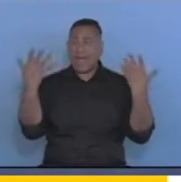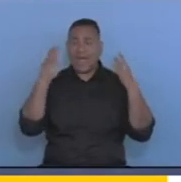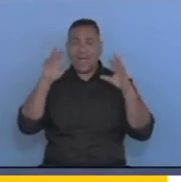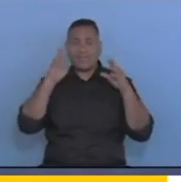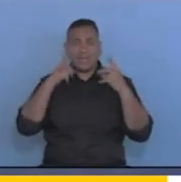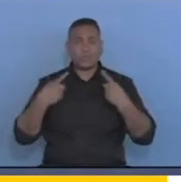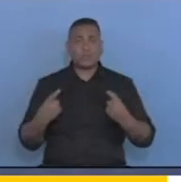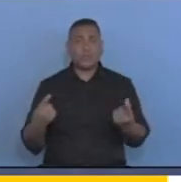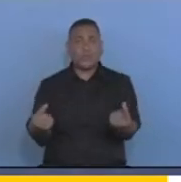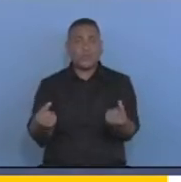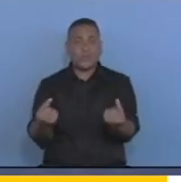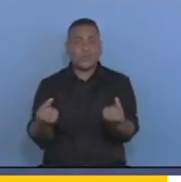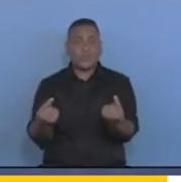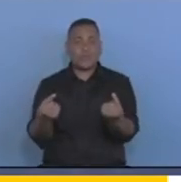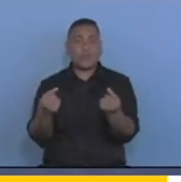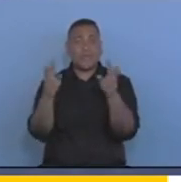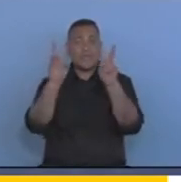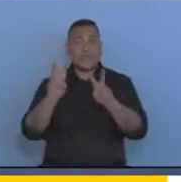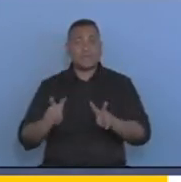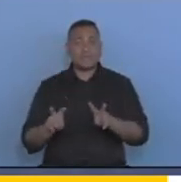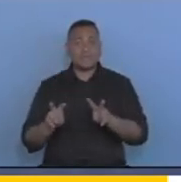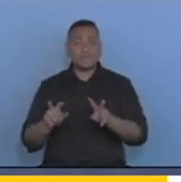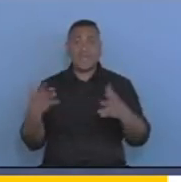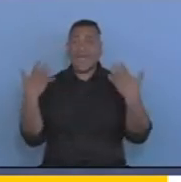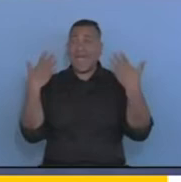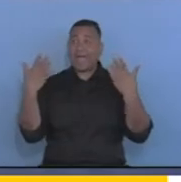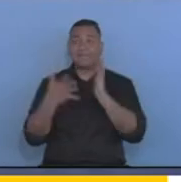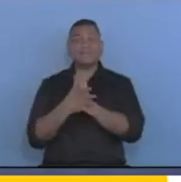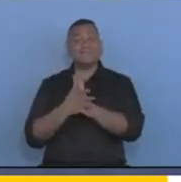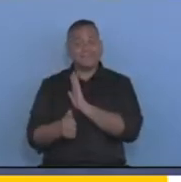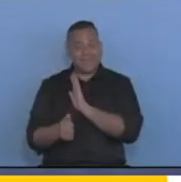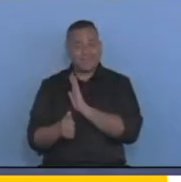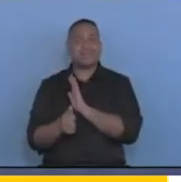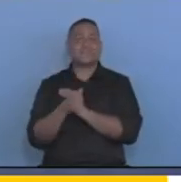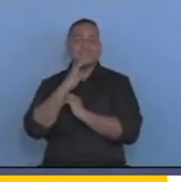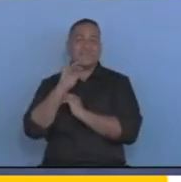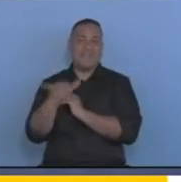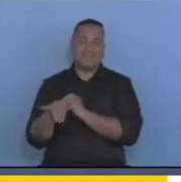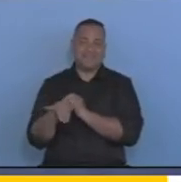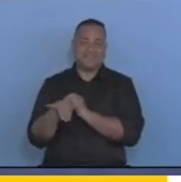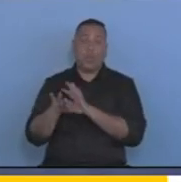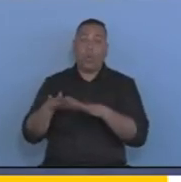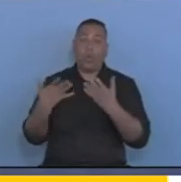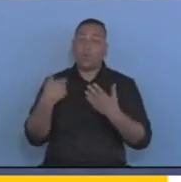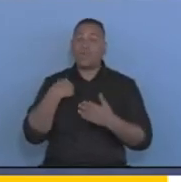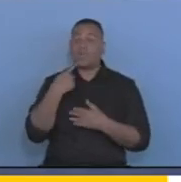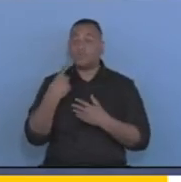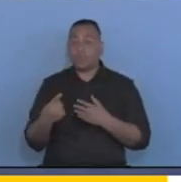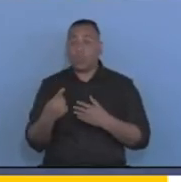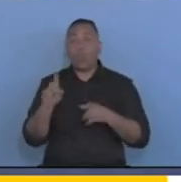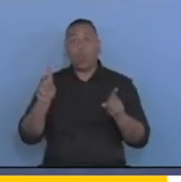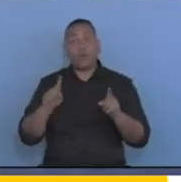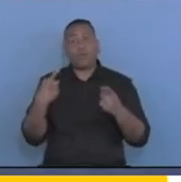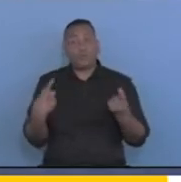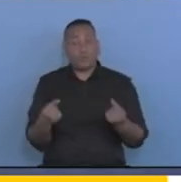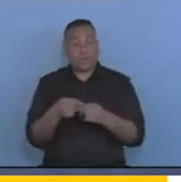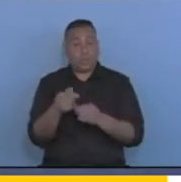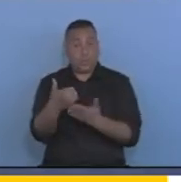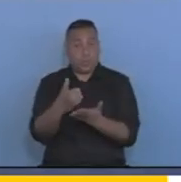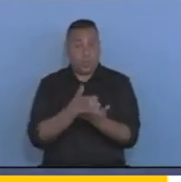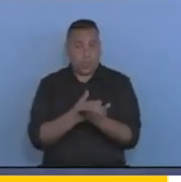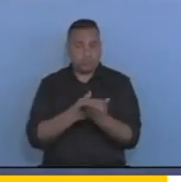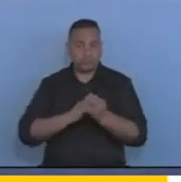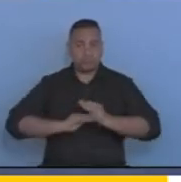electrician. Hand skills also refers to, or what we do in hand skills is we train you